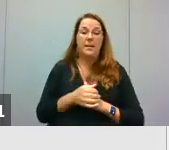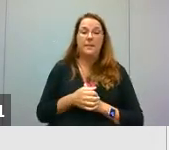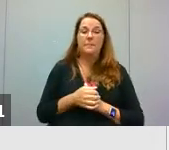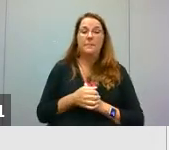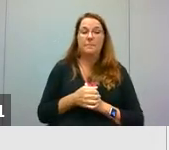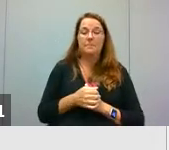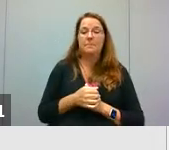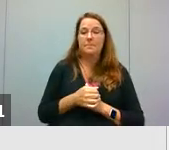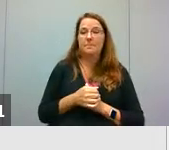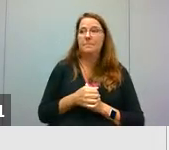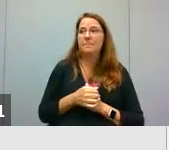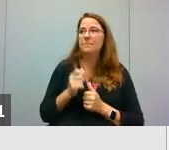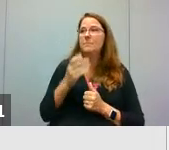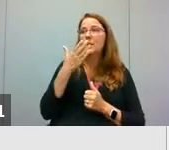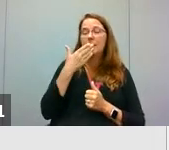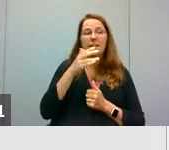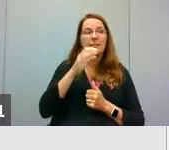All right.